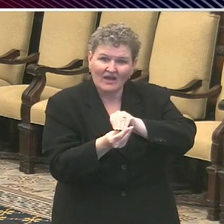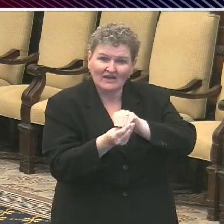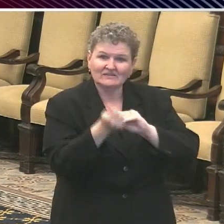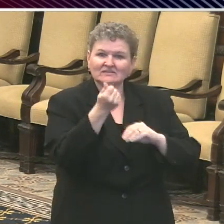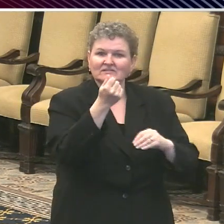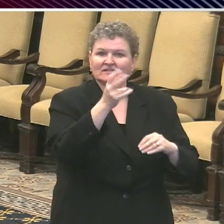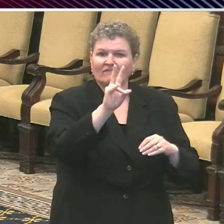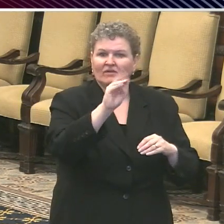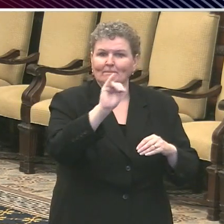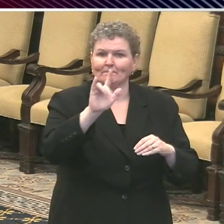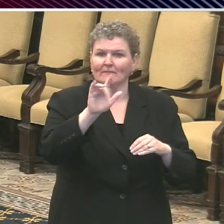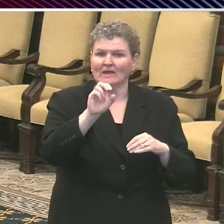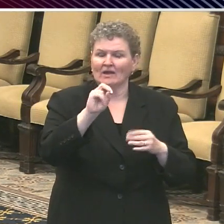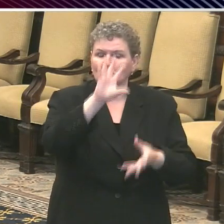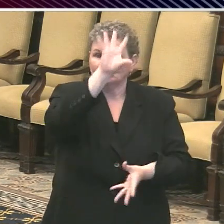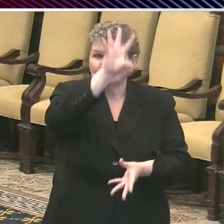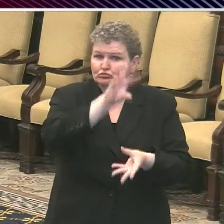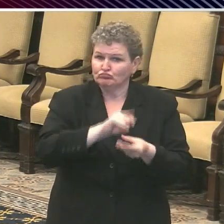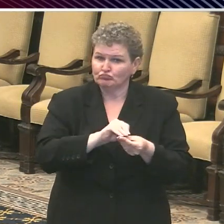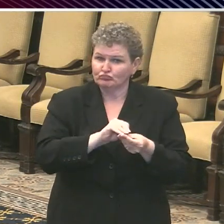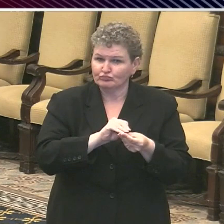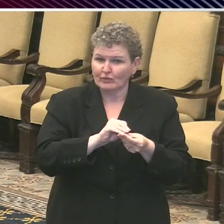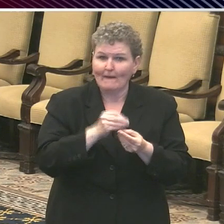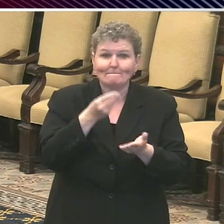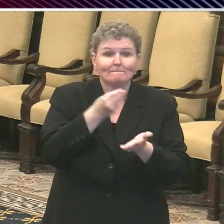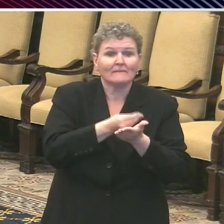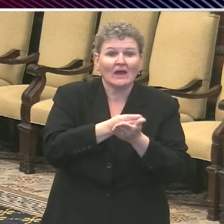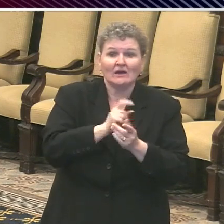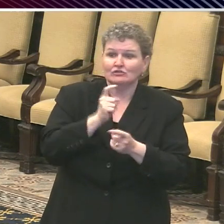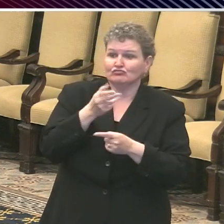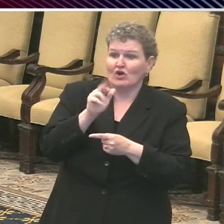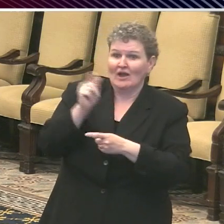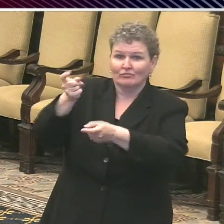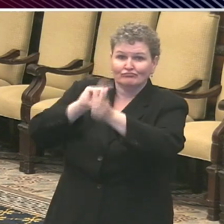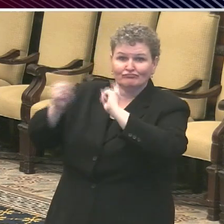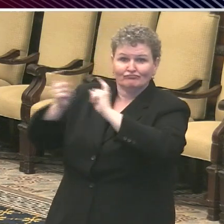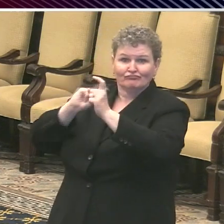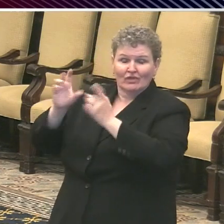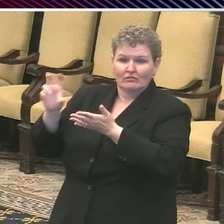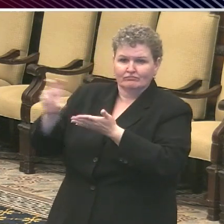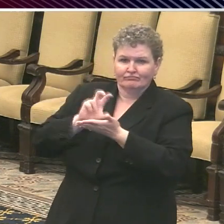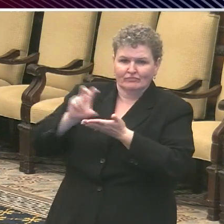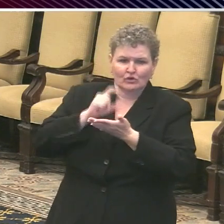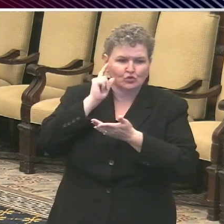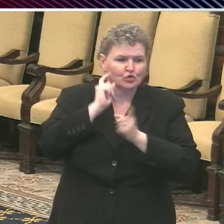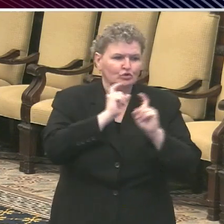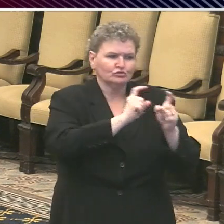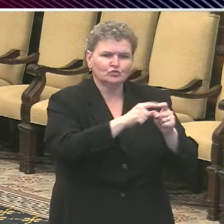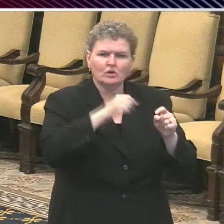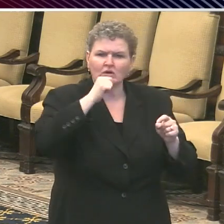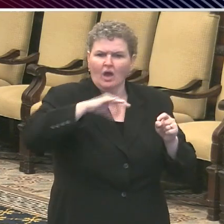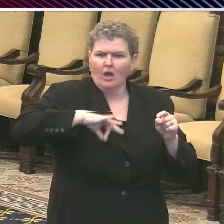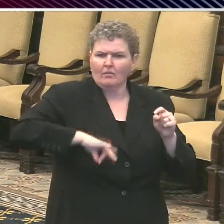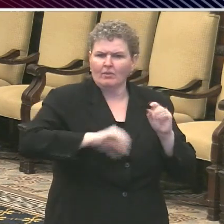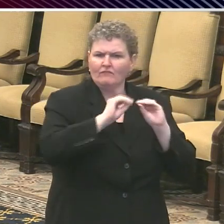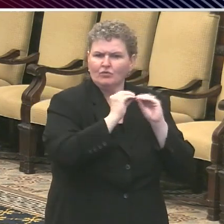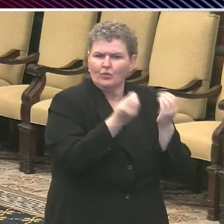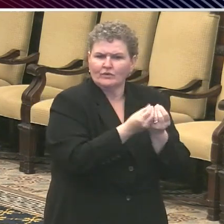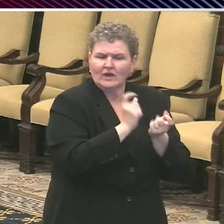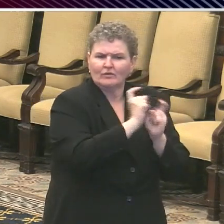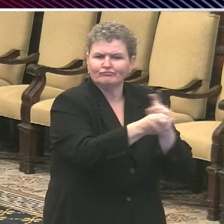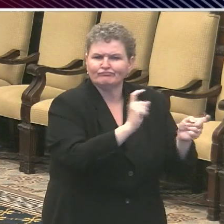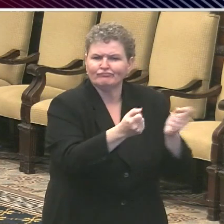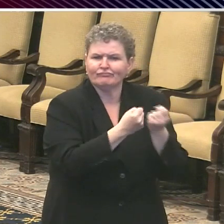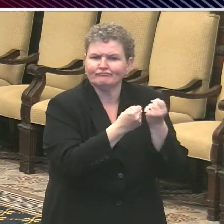million. As you know, grants from the fund aid nonprofits that are on the front line of the pandemic. These grants are allowing the nonprofits to